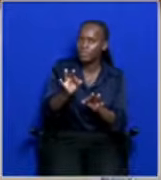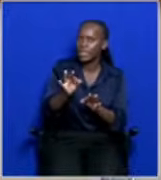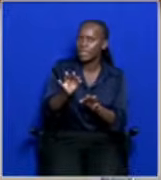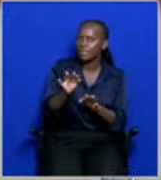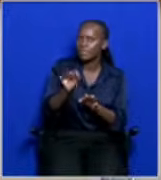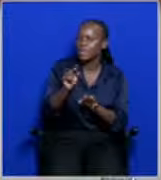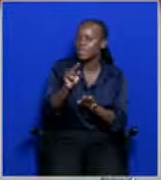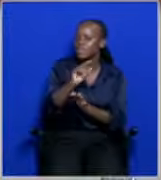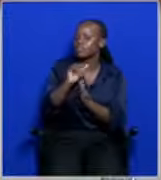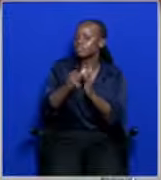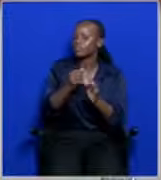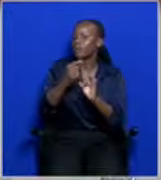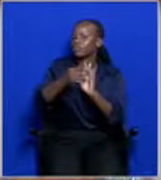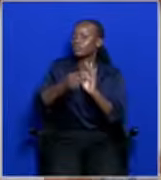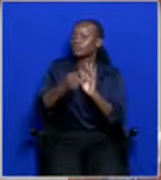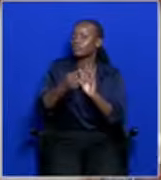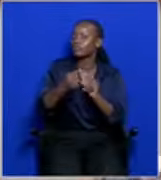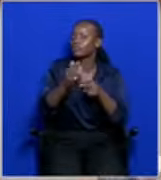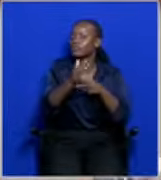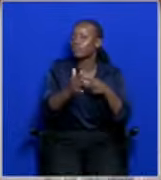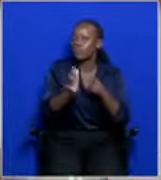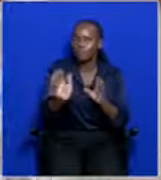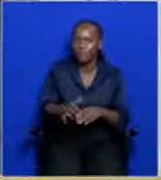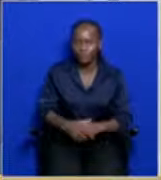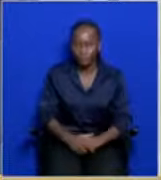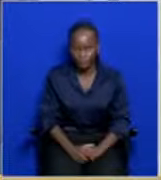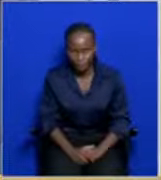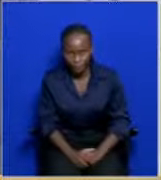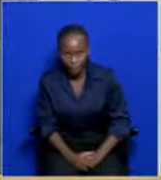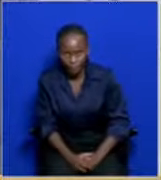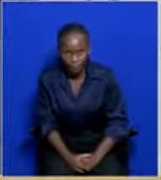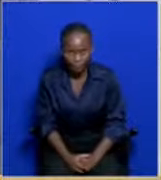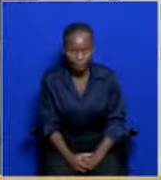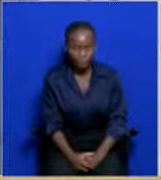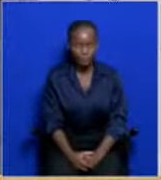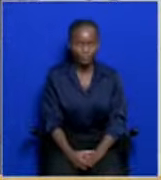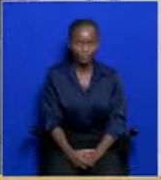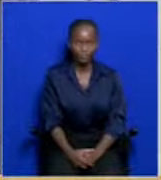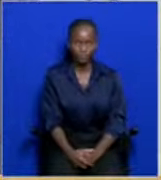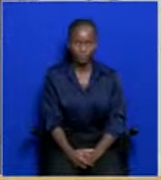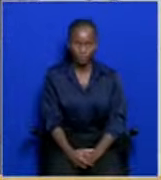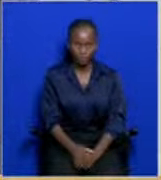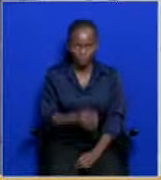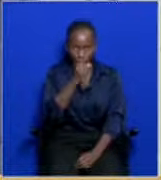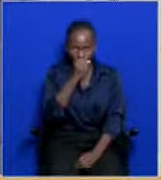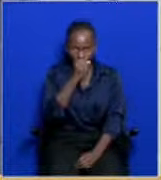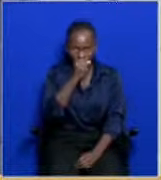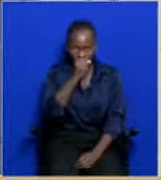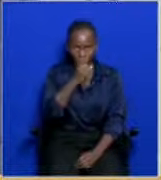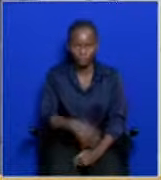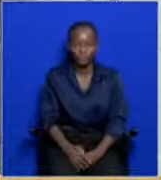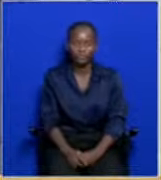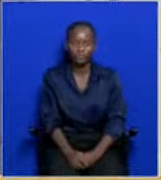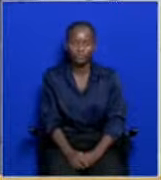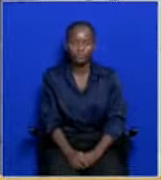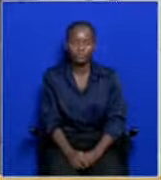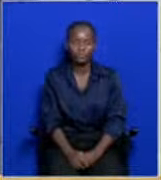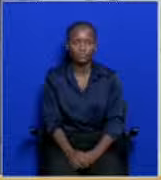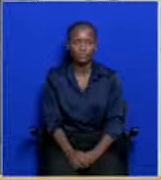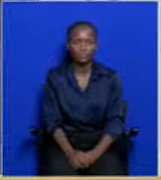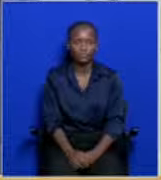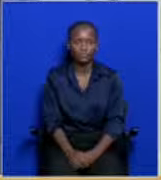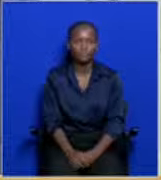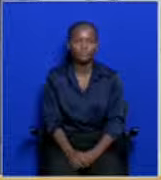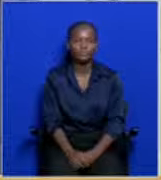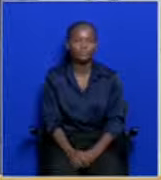Yes, Commissioner Baloyi. Isn't this some of the areas of improvement that you should be,